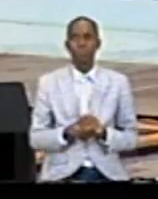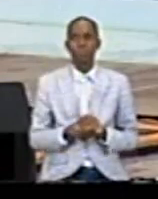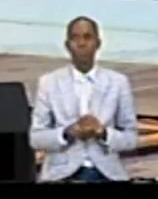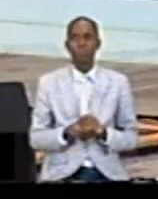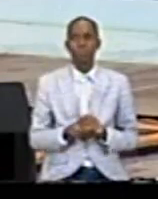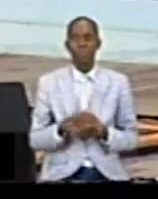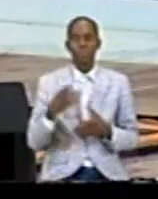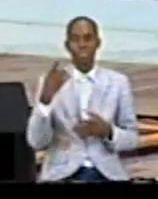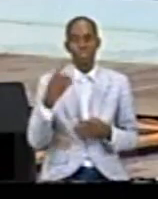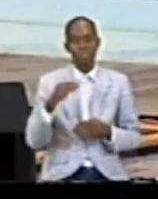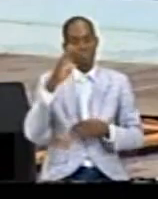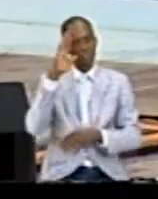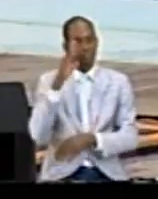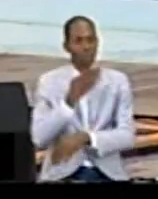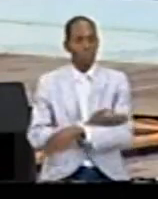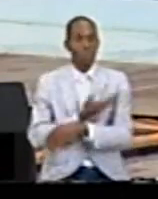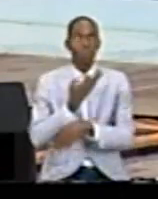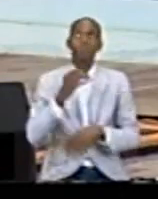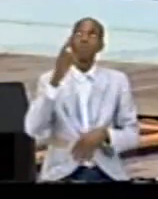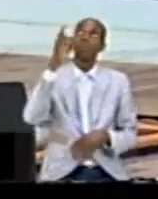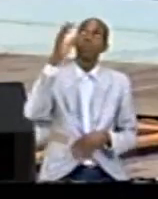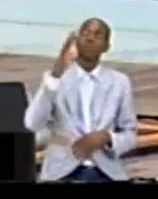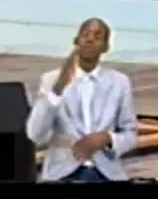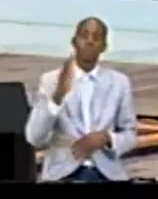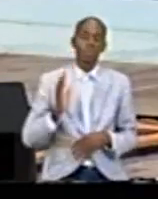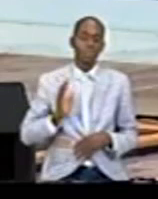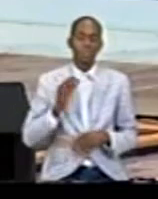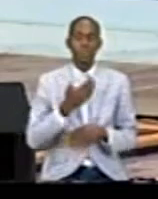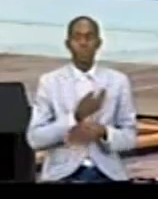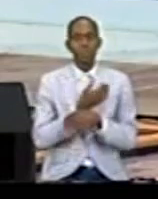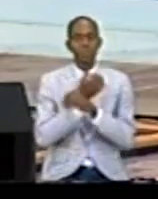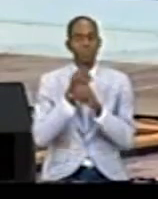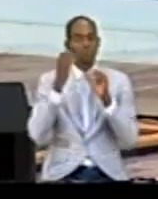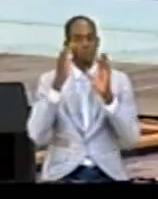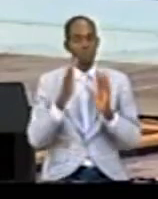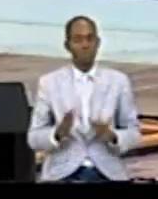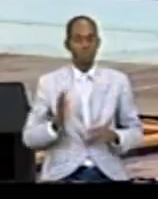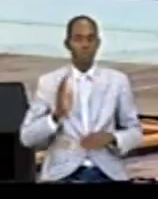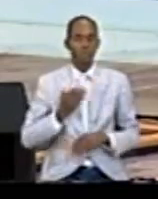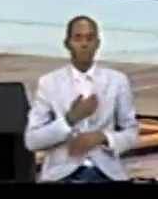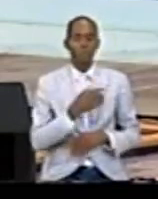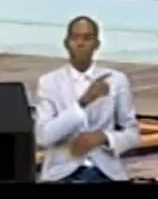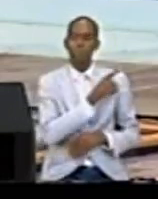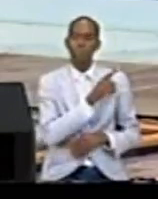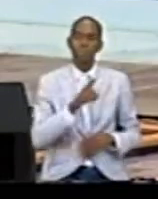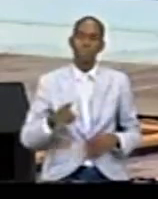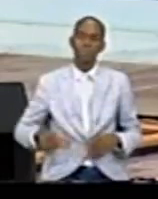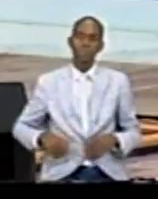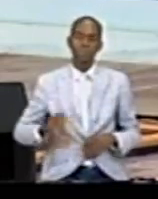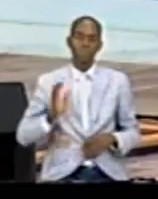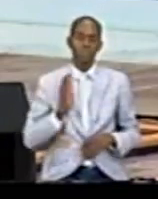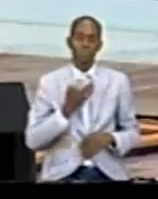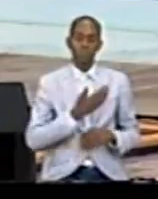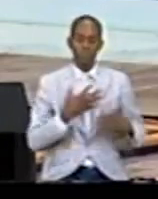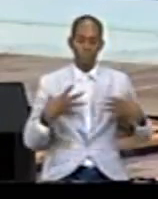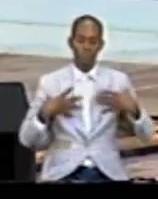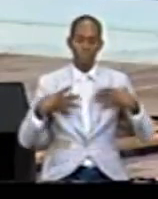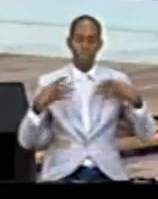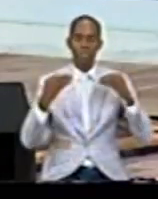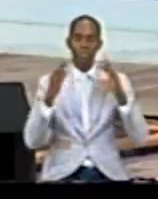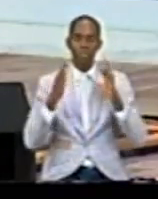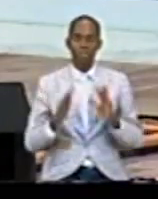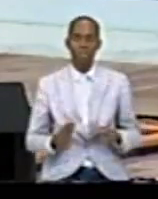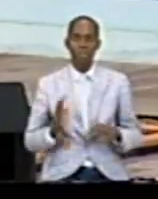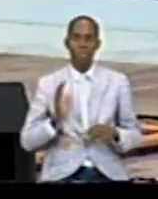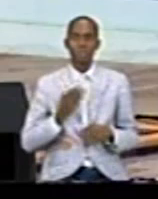the Son of God, our Savior, our Lord, our healer, our deliverer,